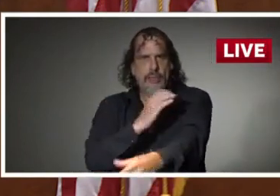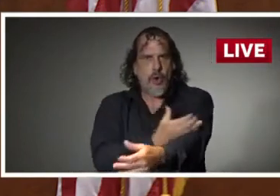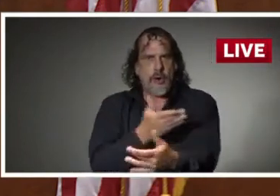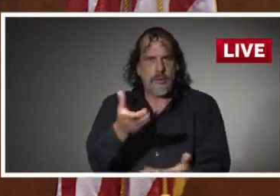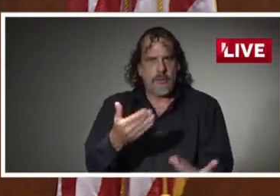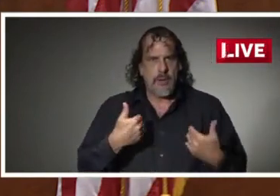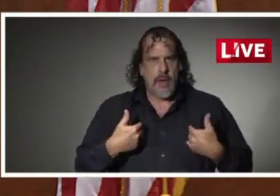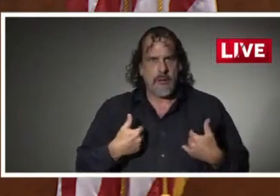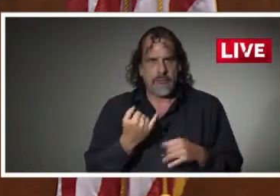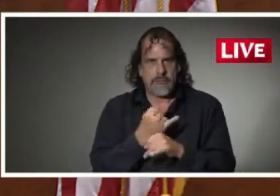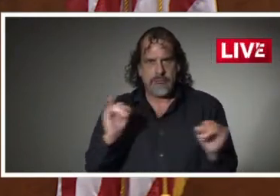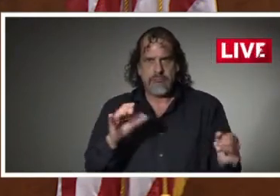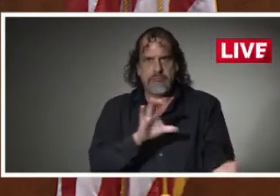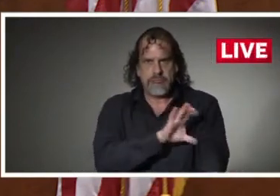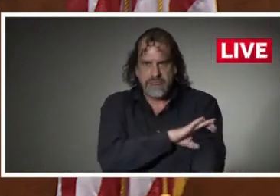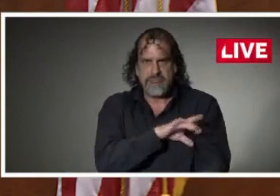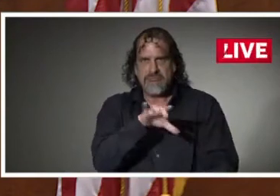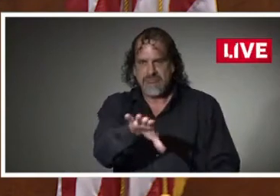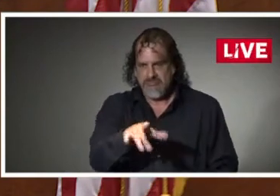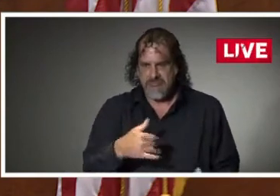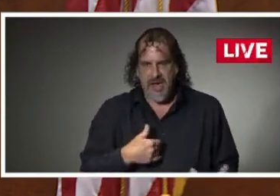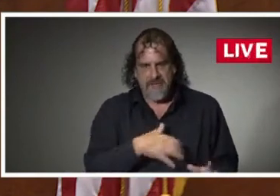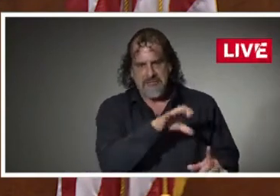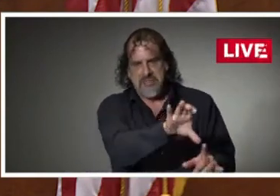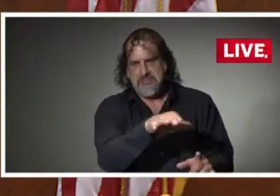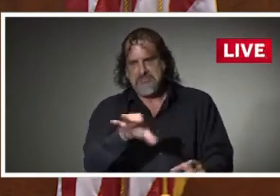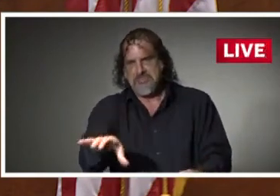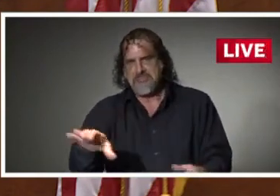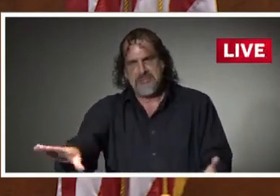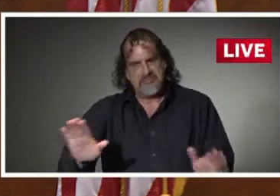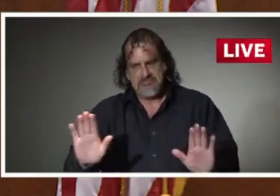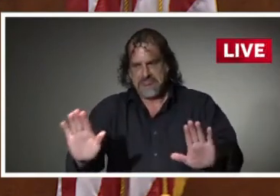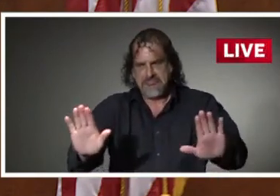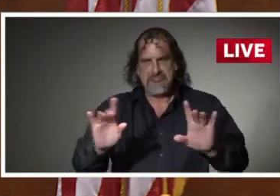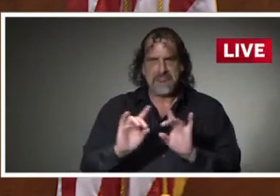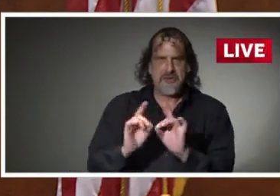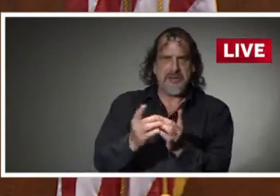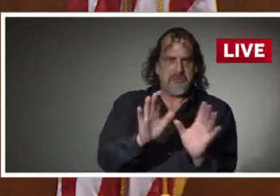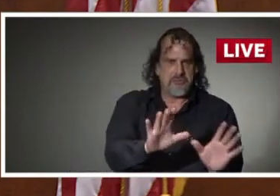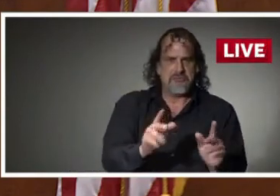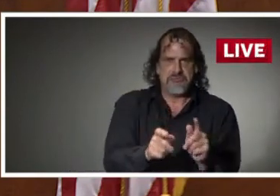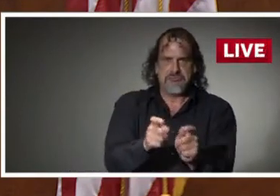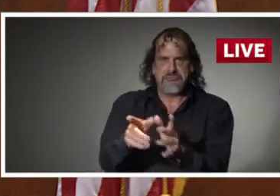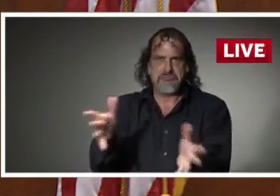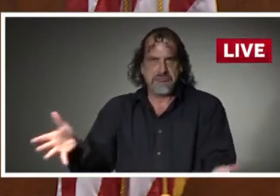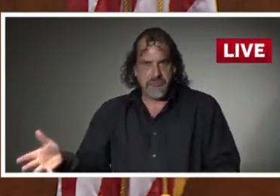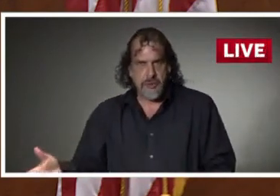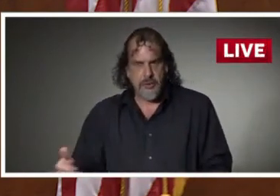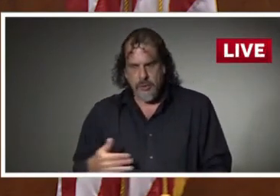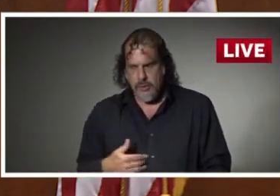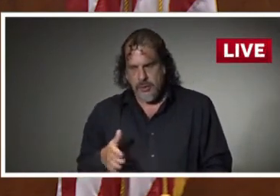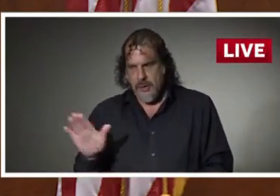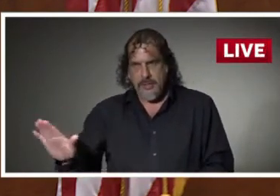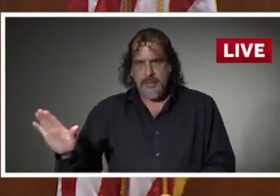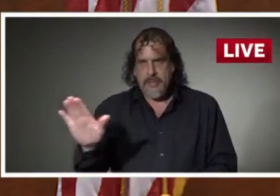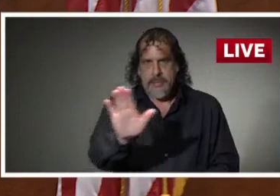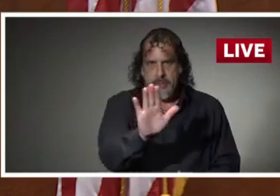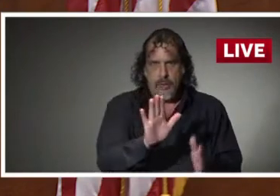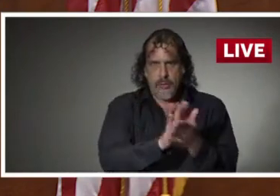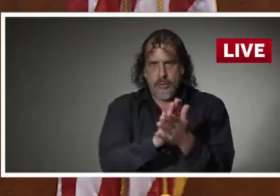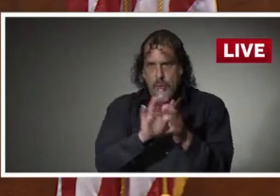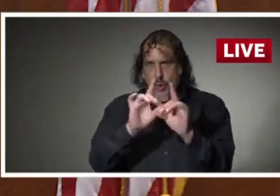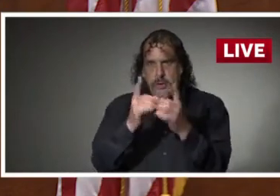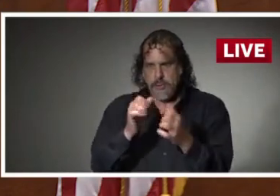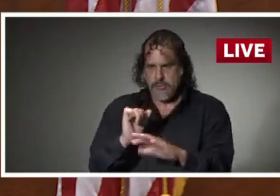and we want to do that. And so, again, this is a topic in which we want to give each individual school district the opportunity to